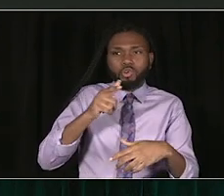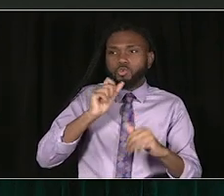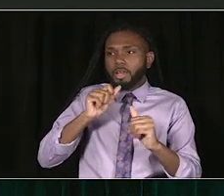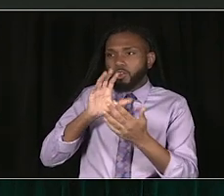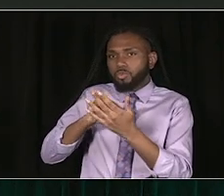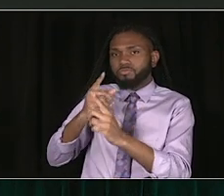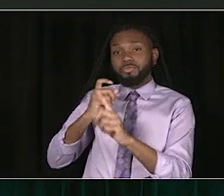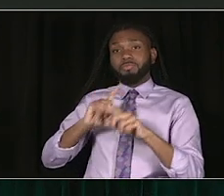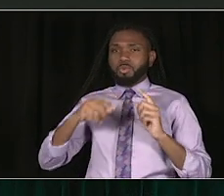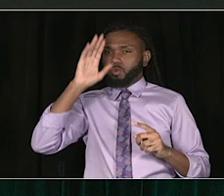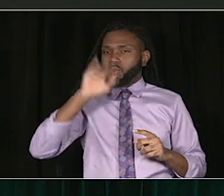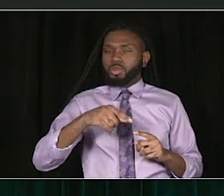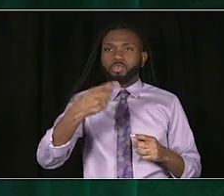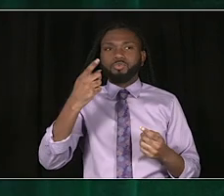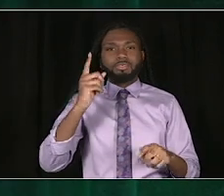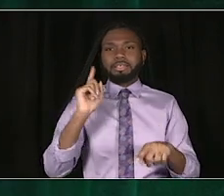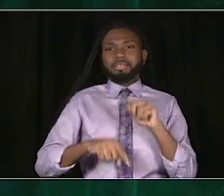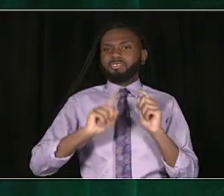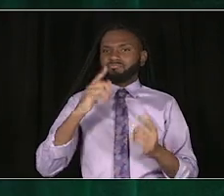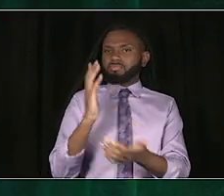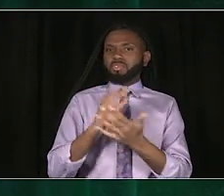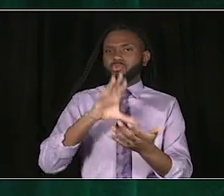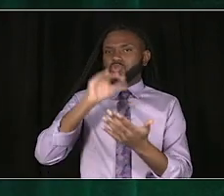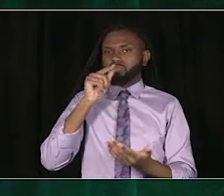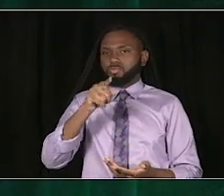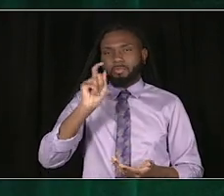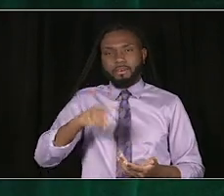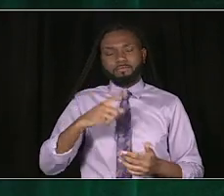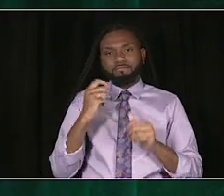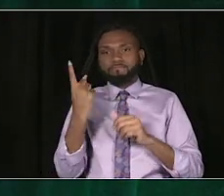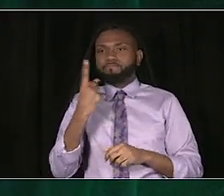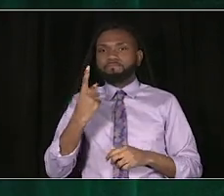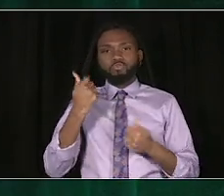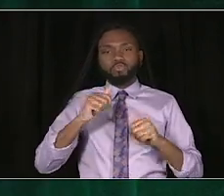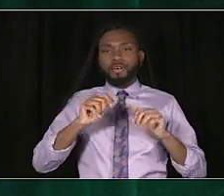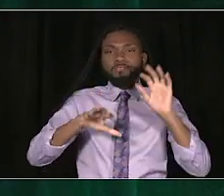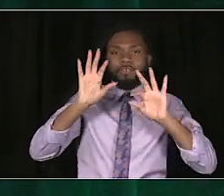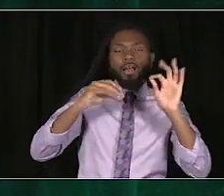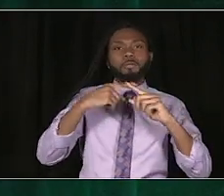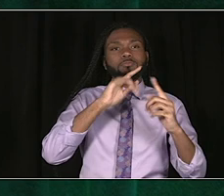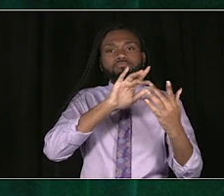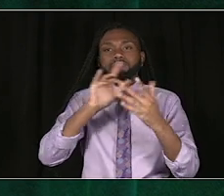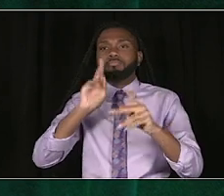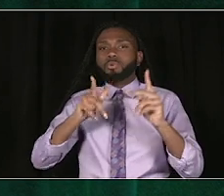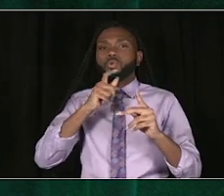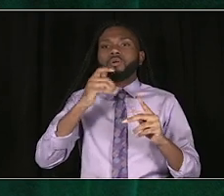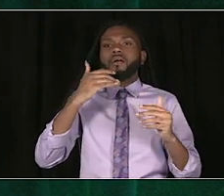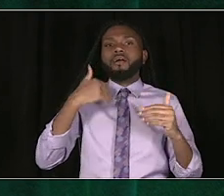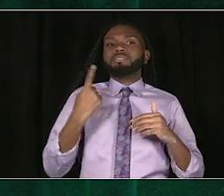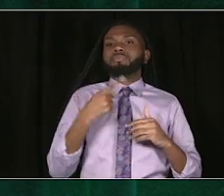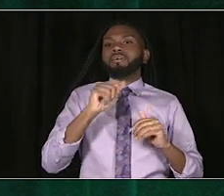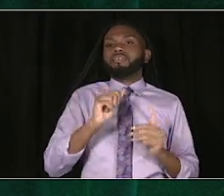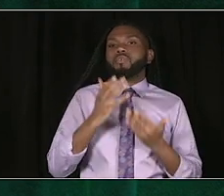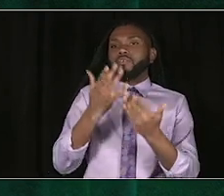it's, you know, you can't stop learning. You have to always try to find and reach out to people who have something to offer you.